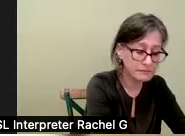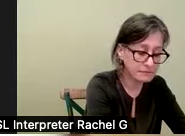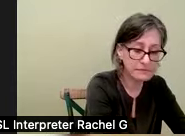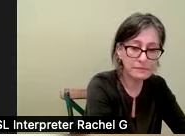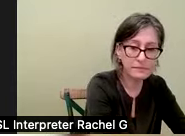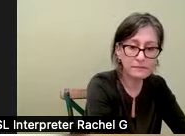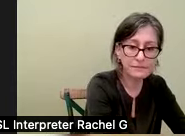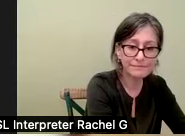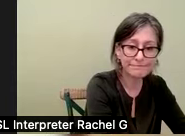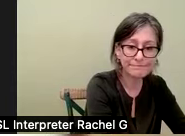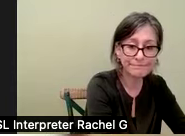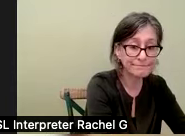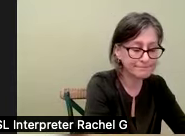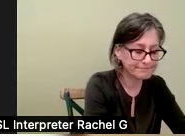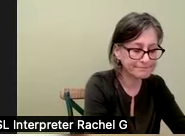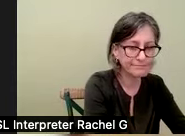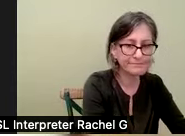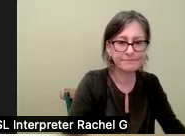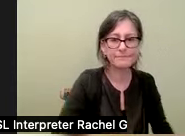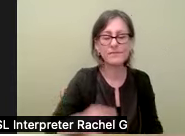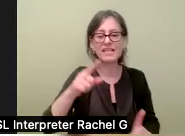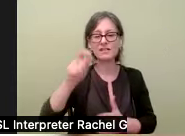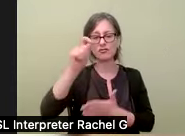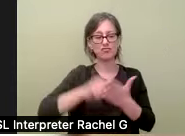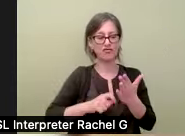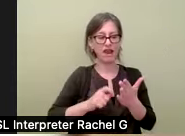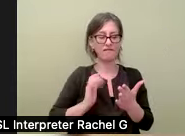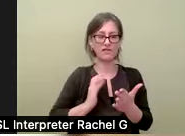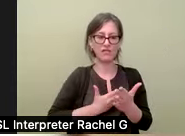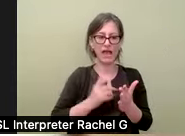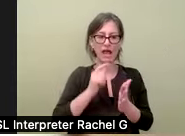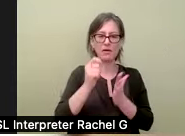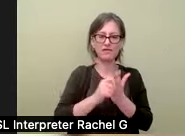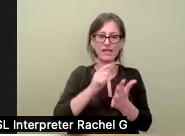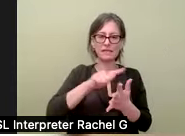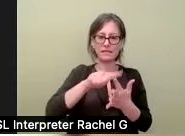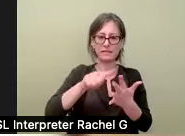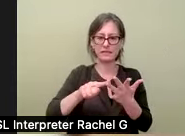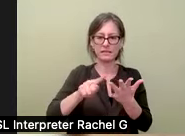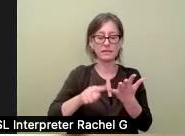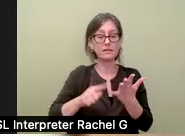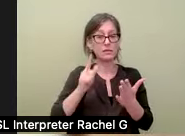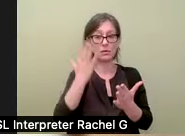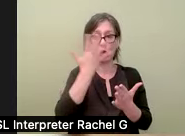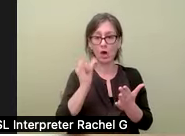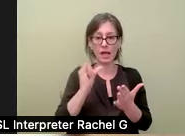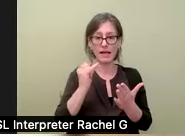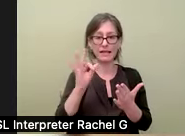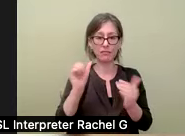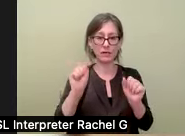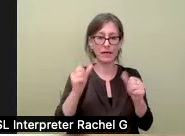OES. This is a draft of what our phases would look like if we were able to move